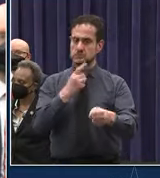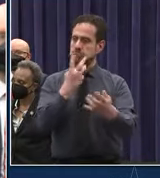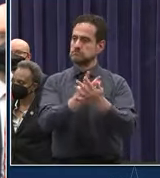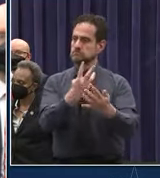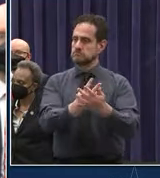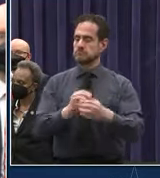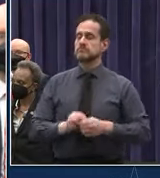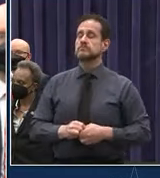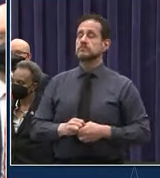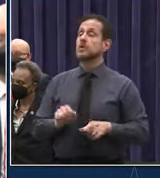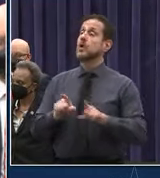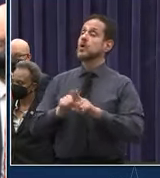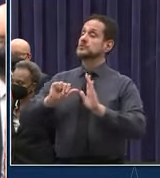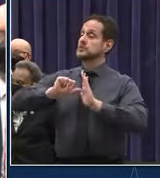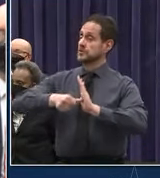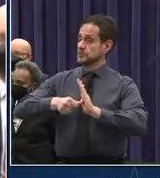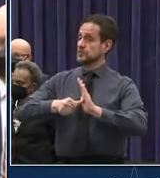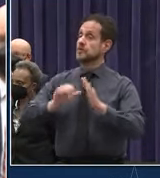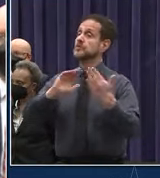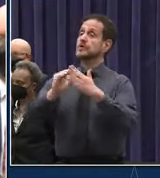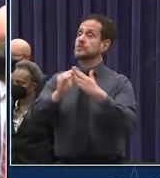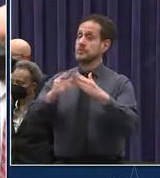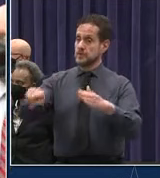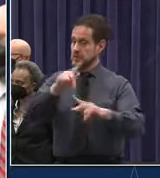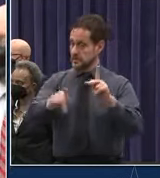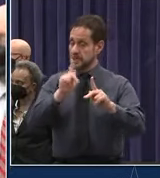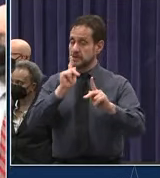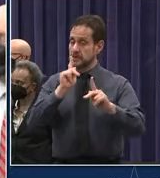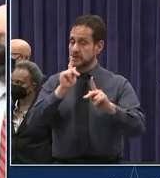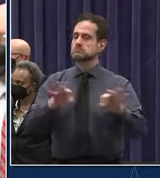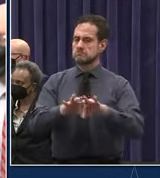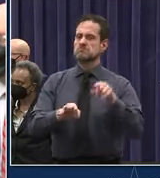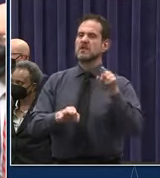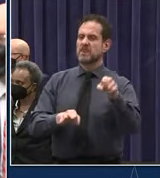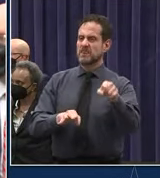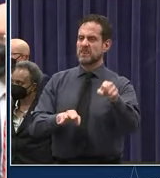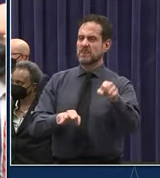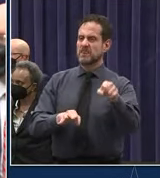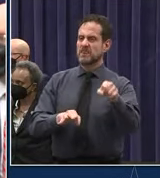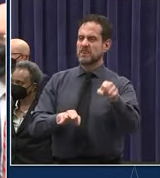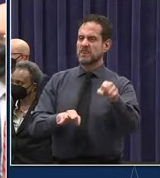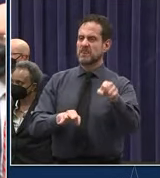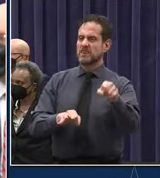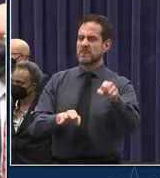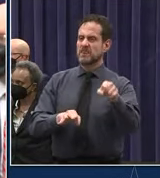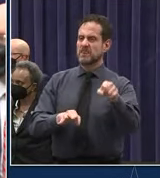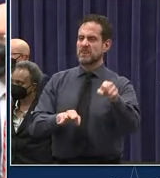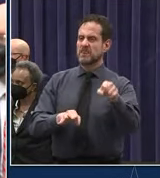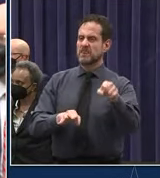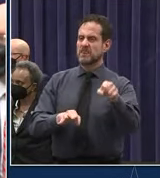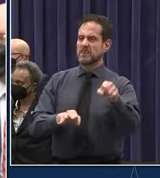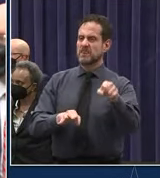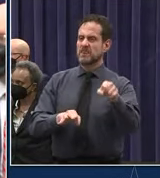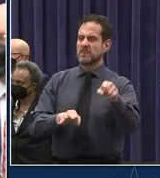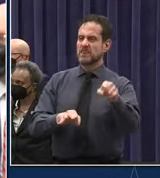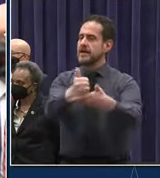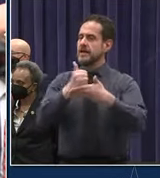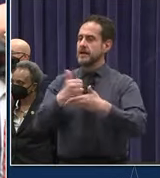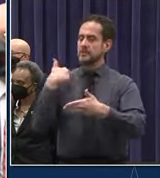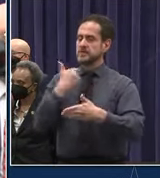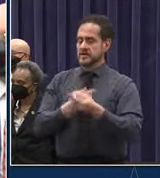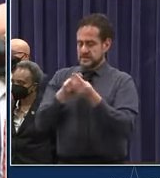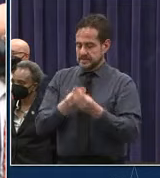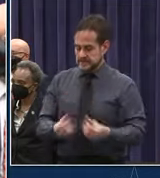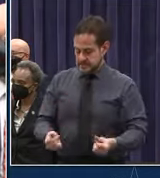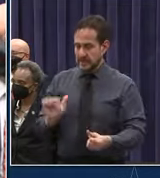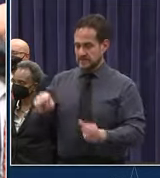the role of the community, the way they stepped up and came together and helped us solve this